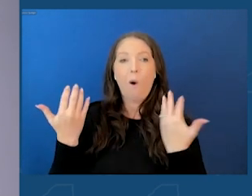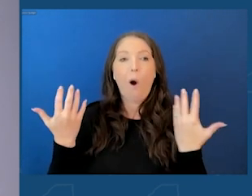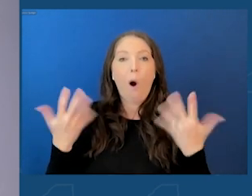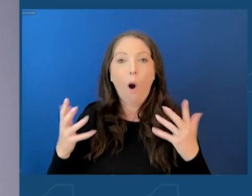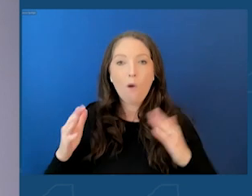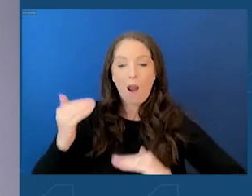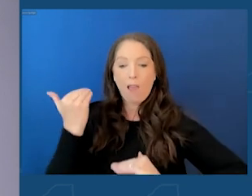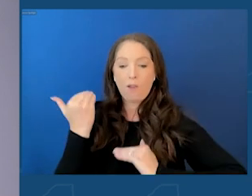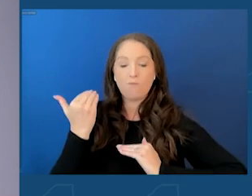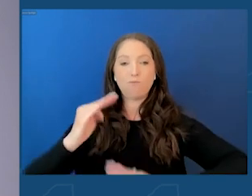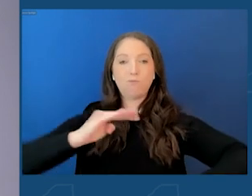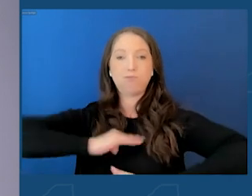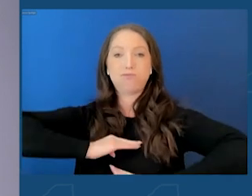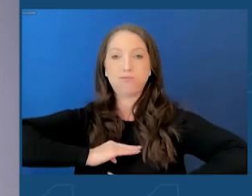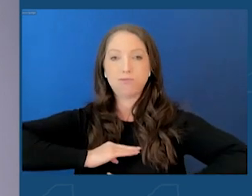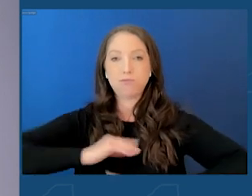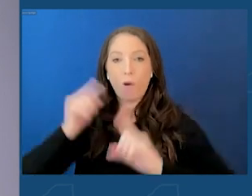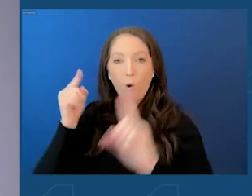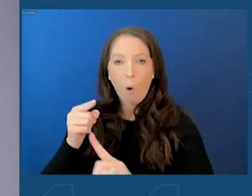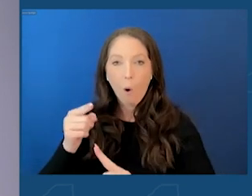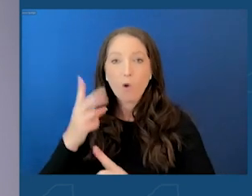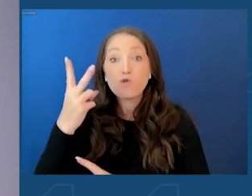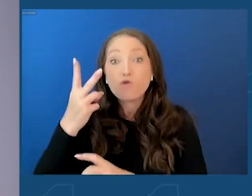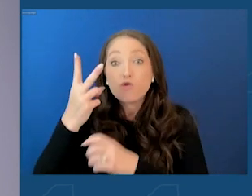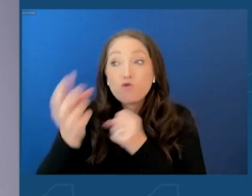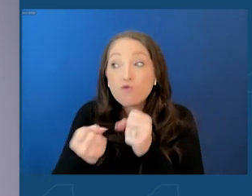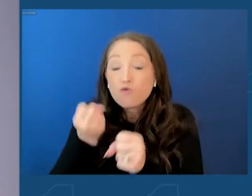of schedule.